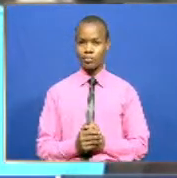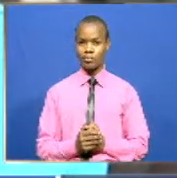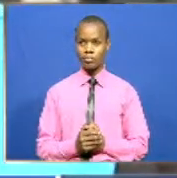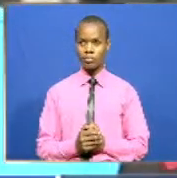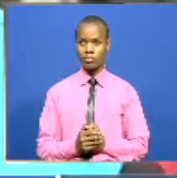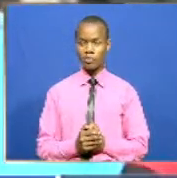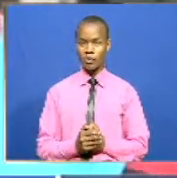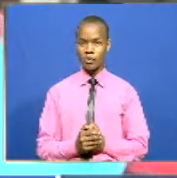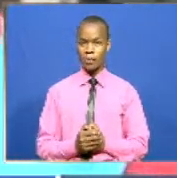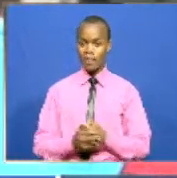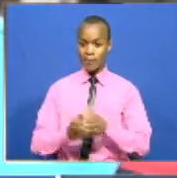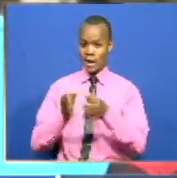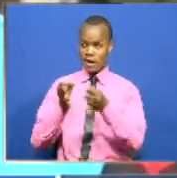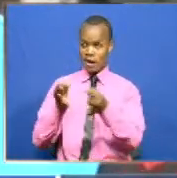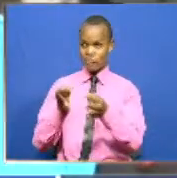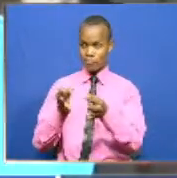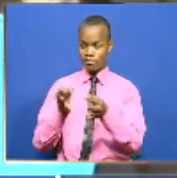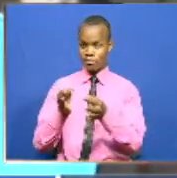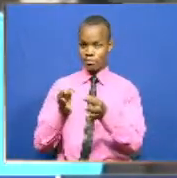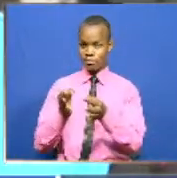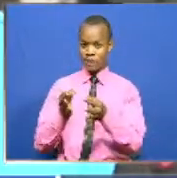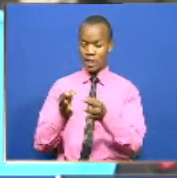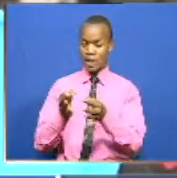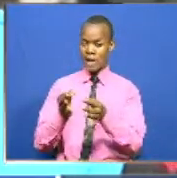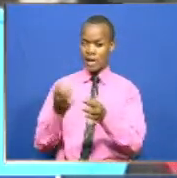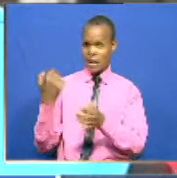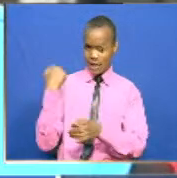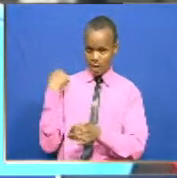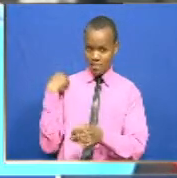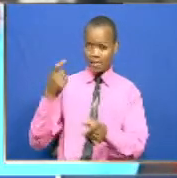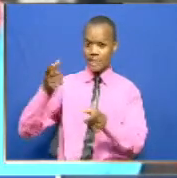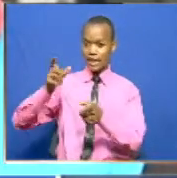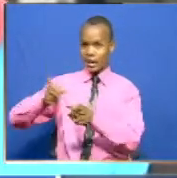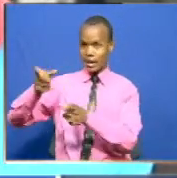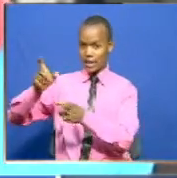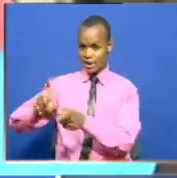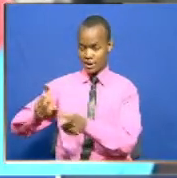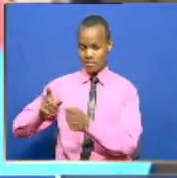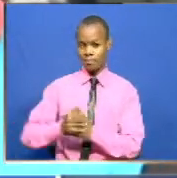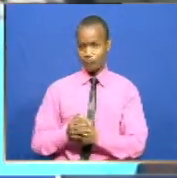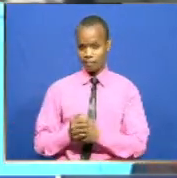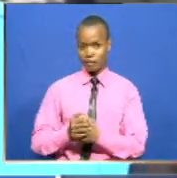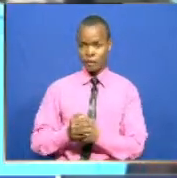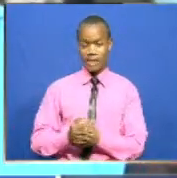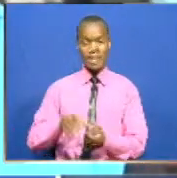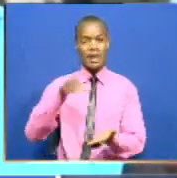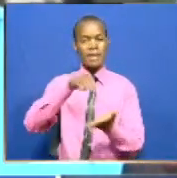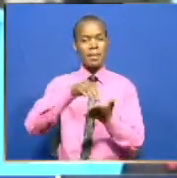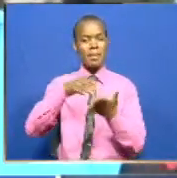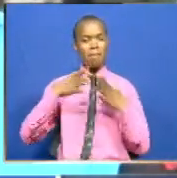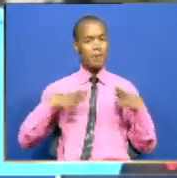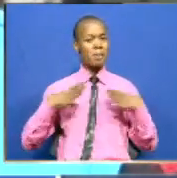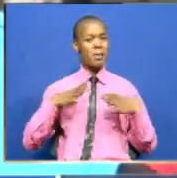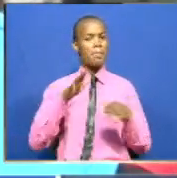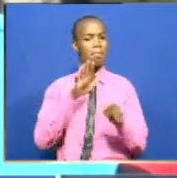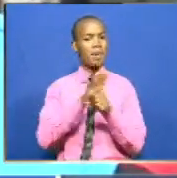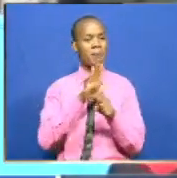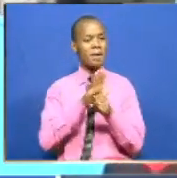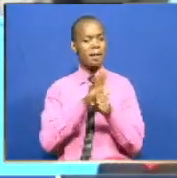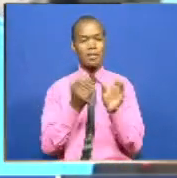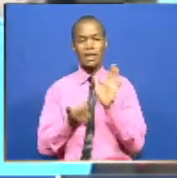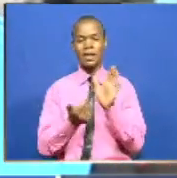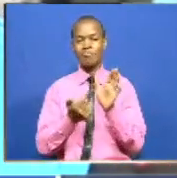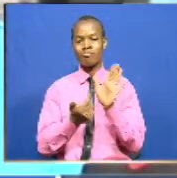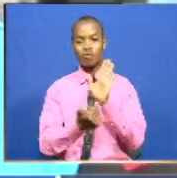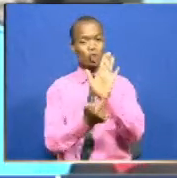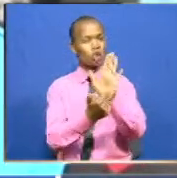many numbers, and as we have said, many of the cases are basically asymptomatic. In other words, they don't have symptoms. As